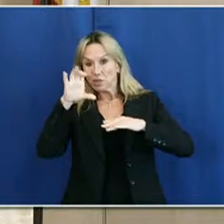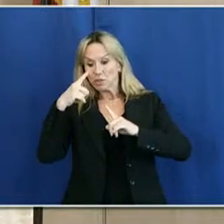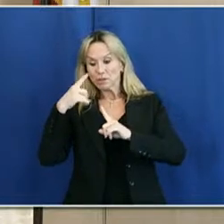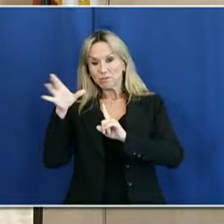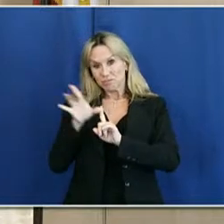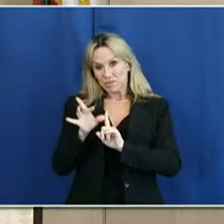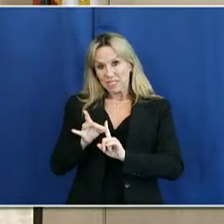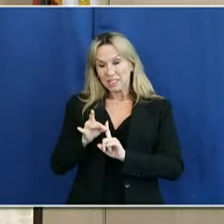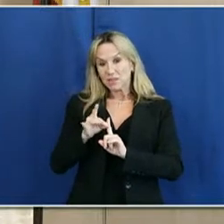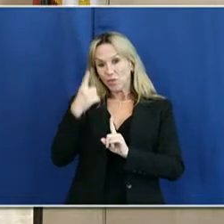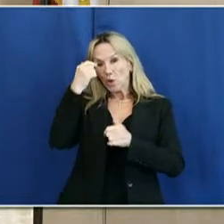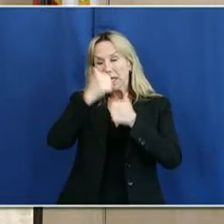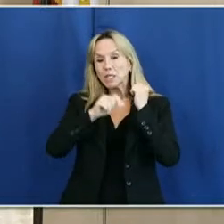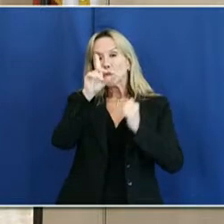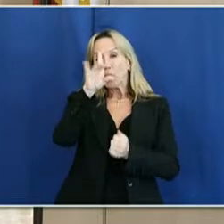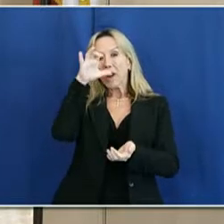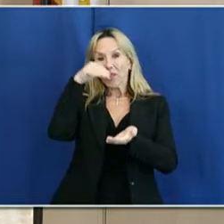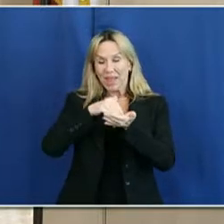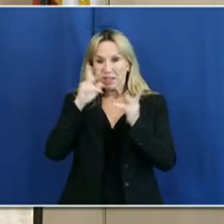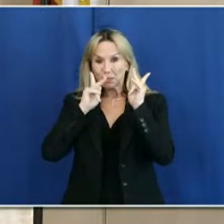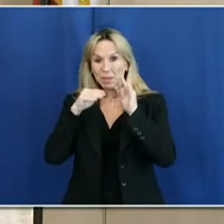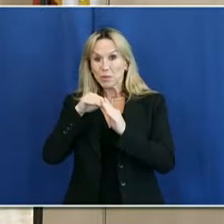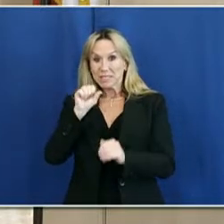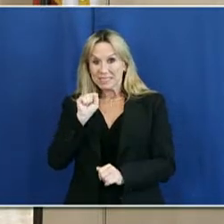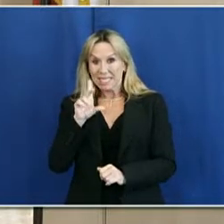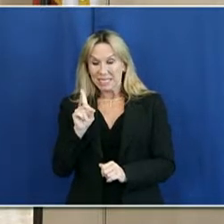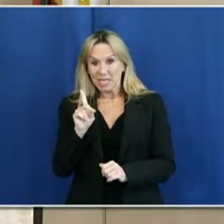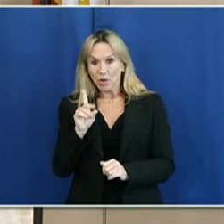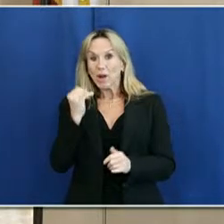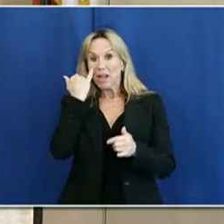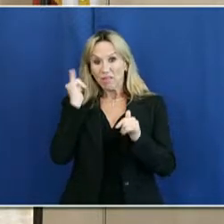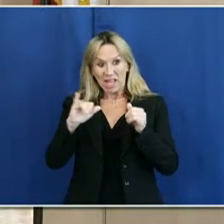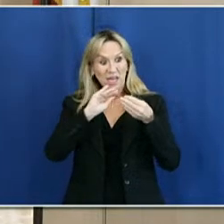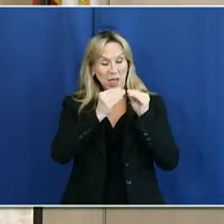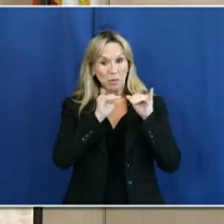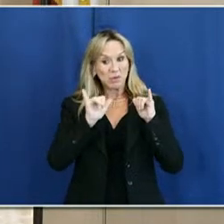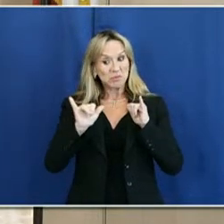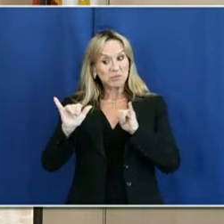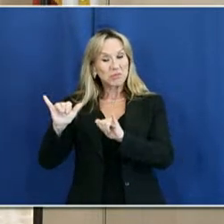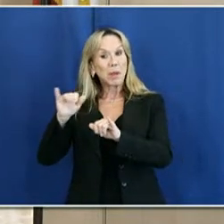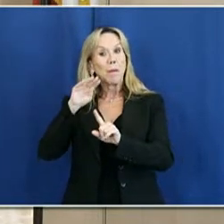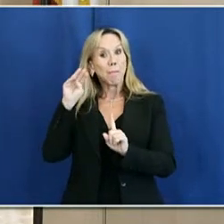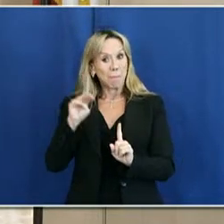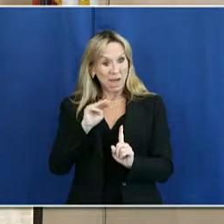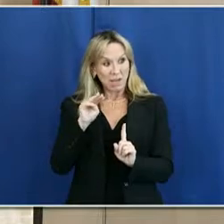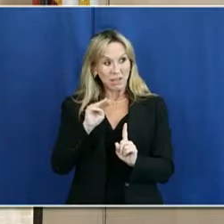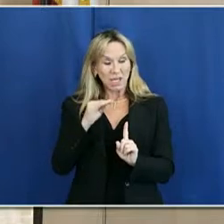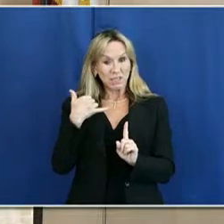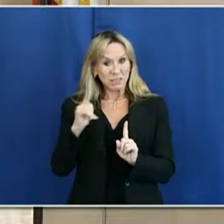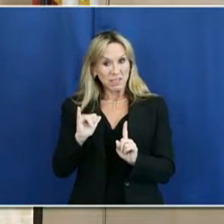100,000 population, if that continues through next Monday, then on Tuesday,